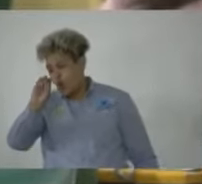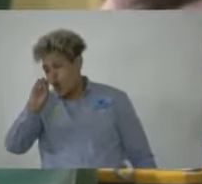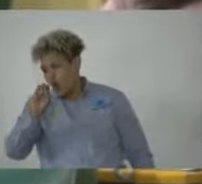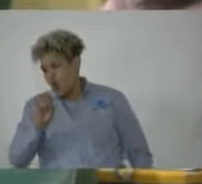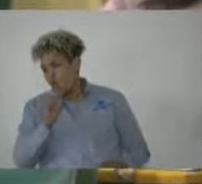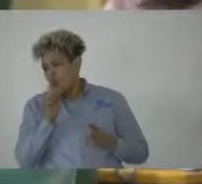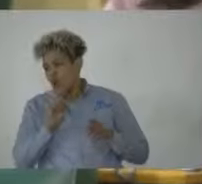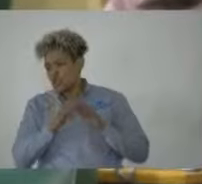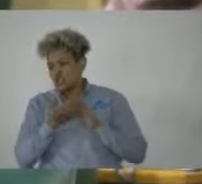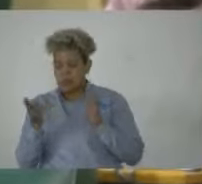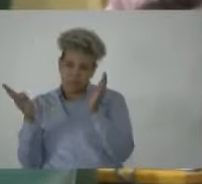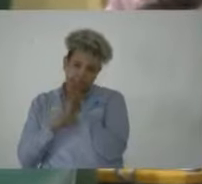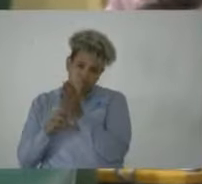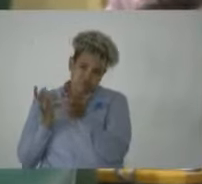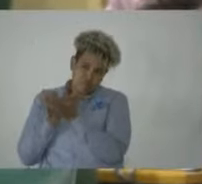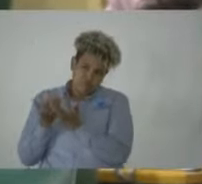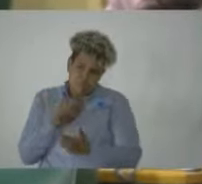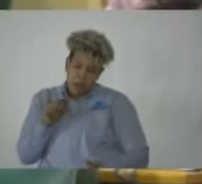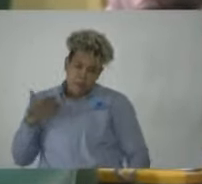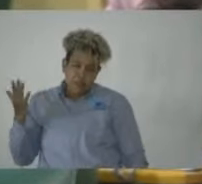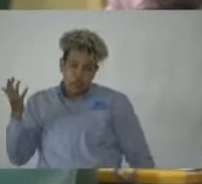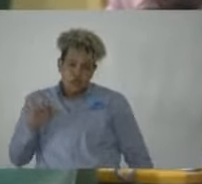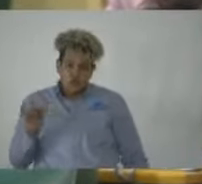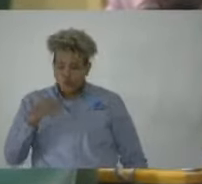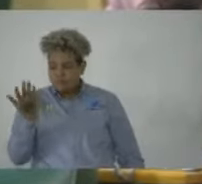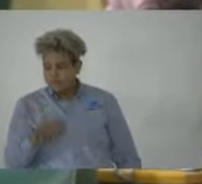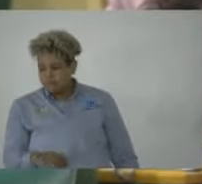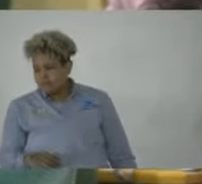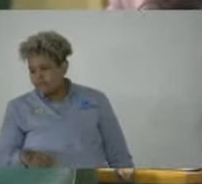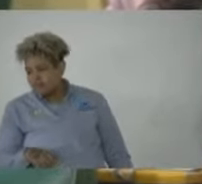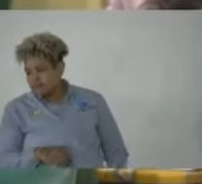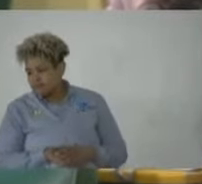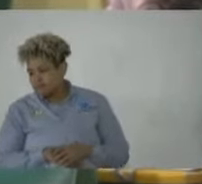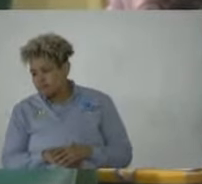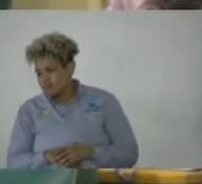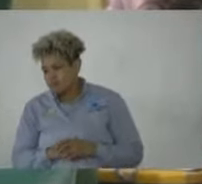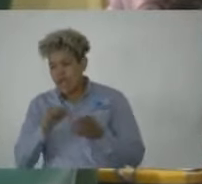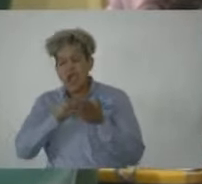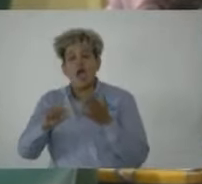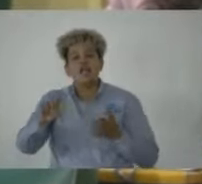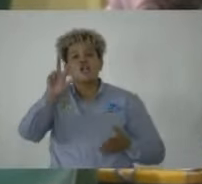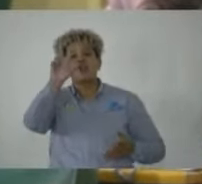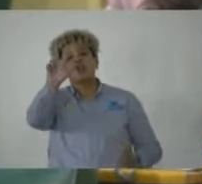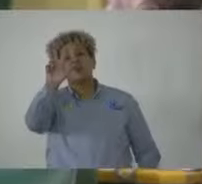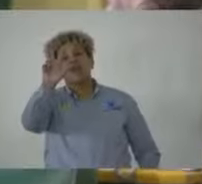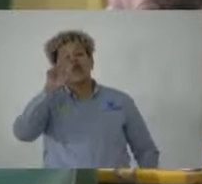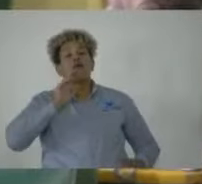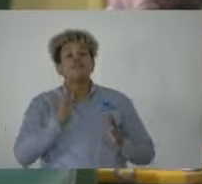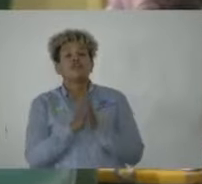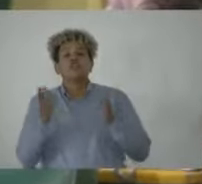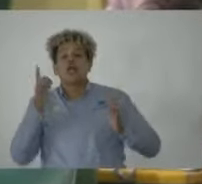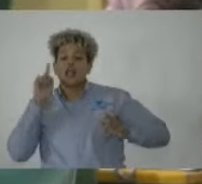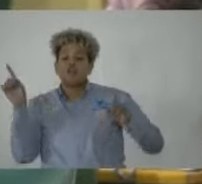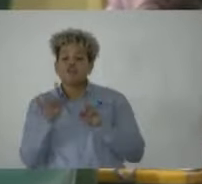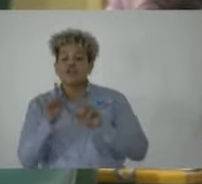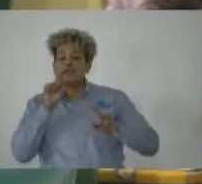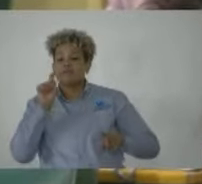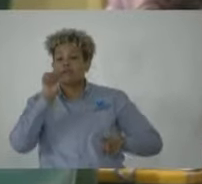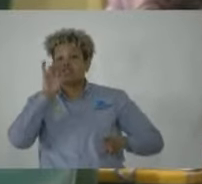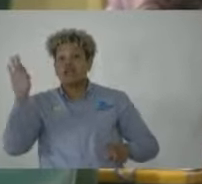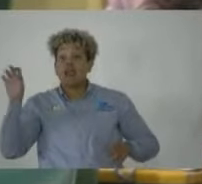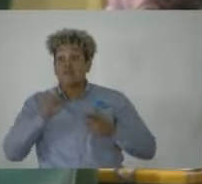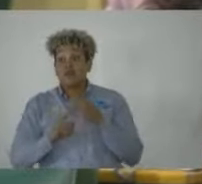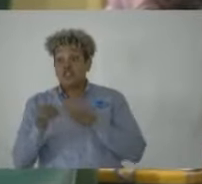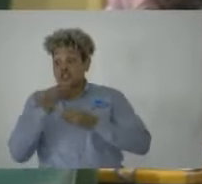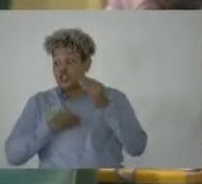of which Jamaica is also a member. Now, Madam Speaker, Article 3 of the General Agreement of Tariffs and Trade,